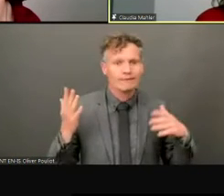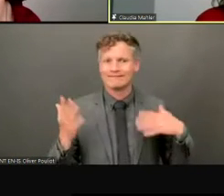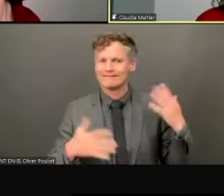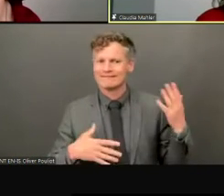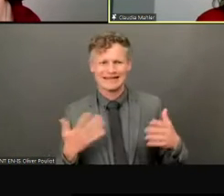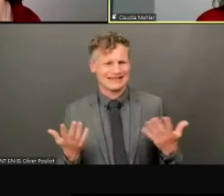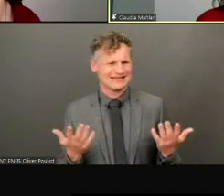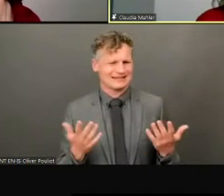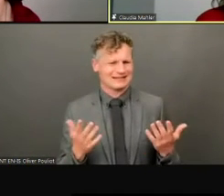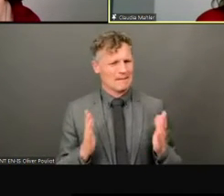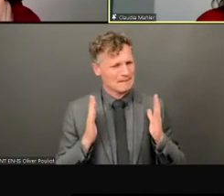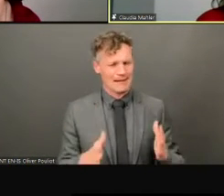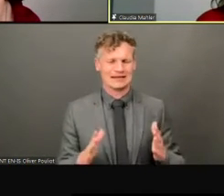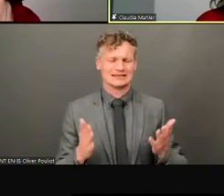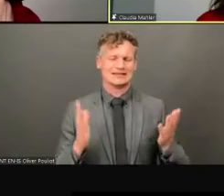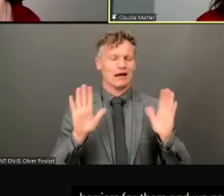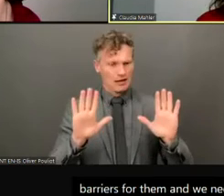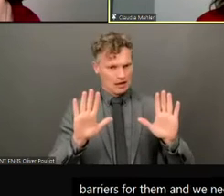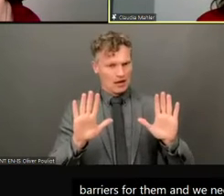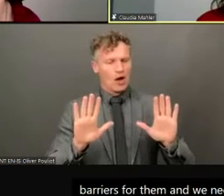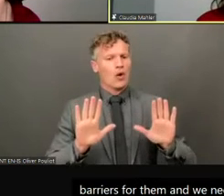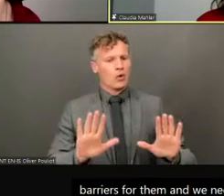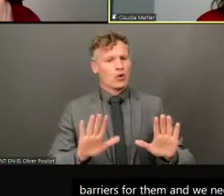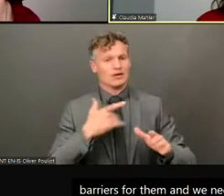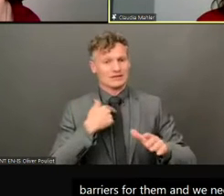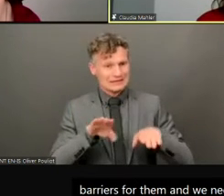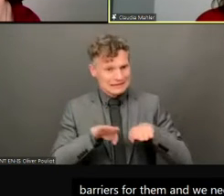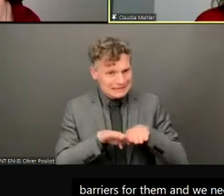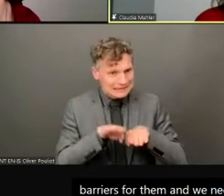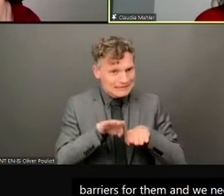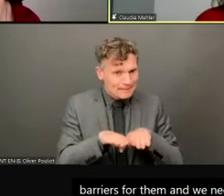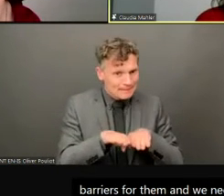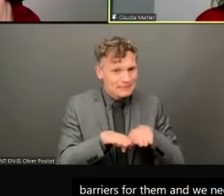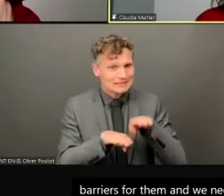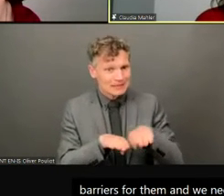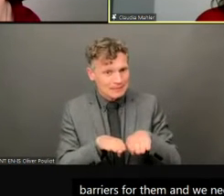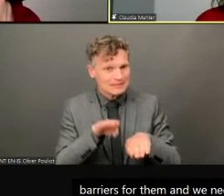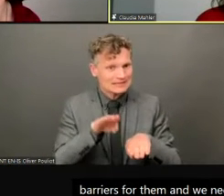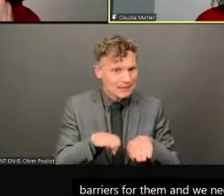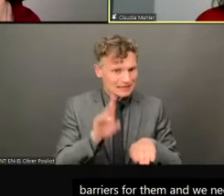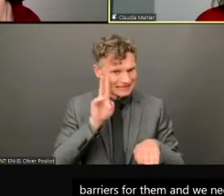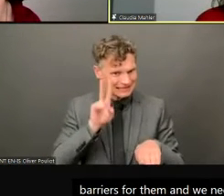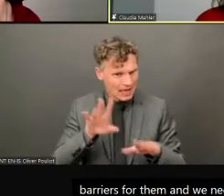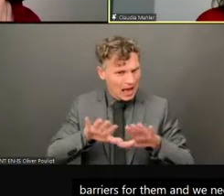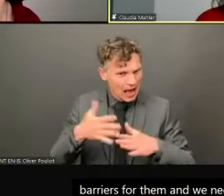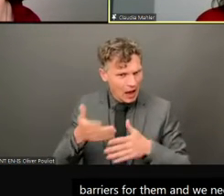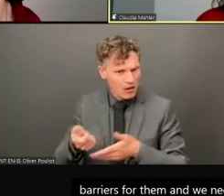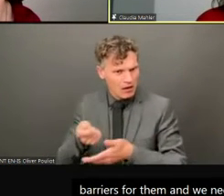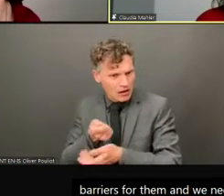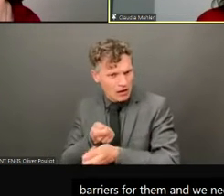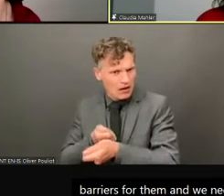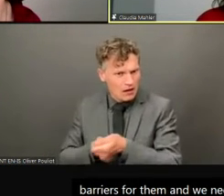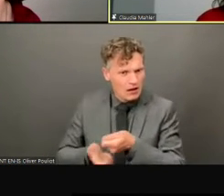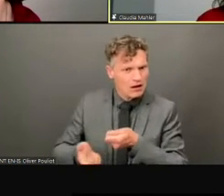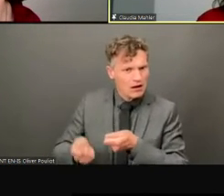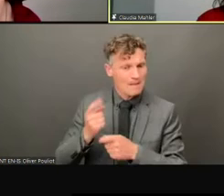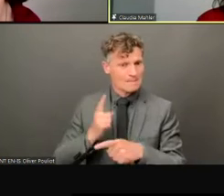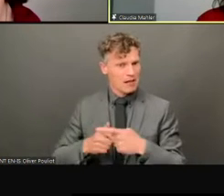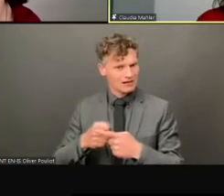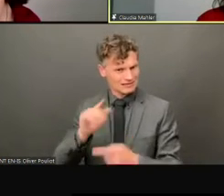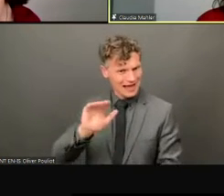and also consider and consult with older persons in their sense. What is their